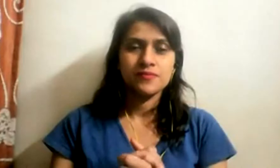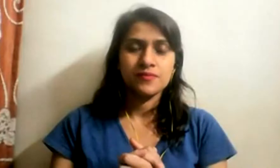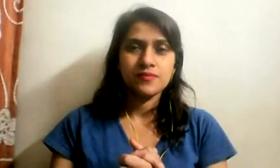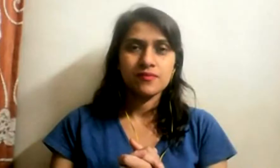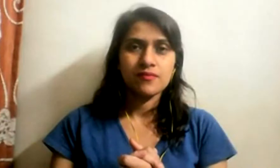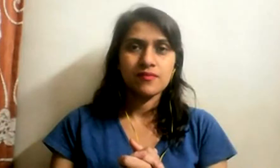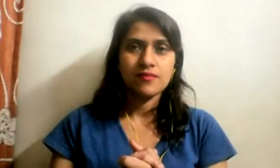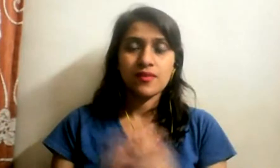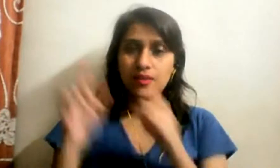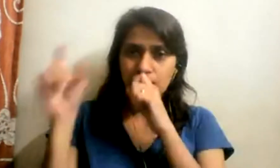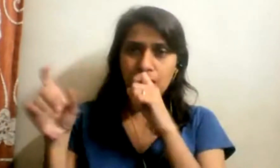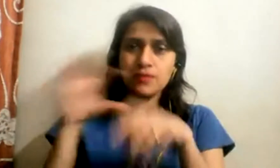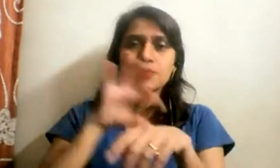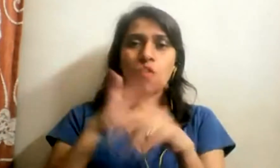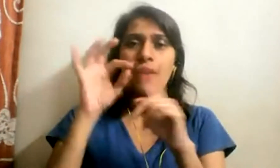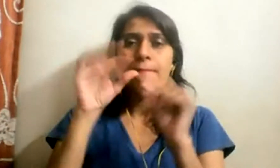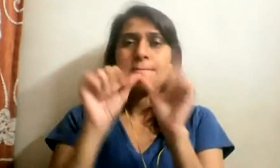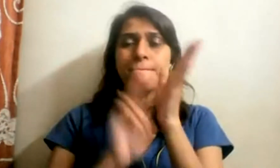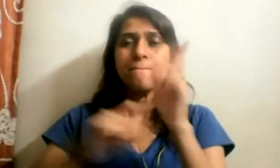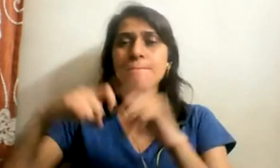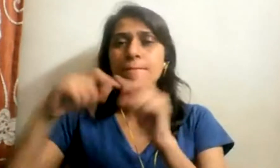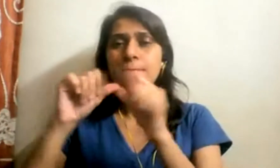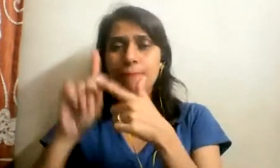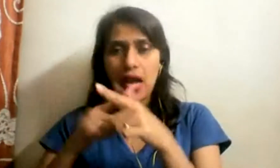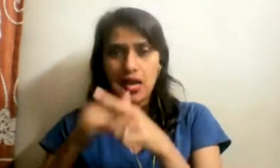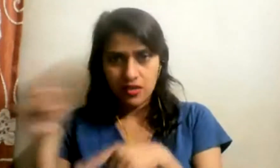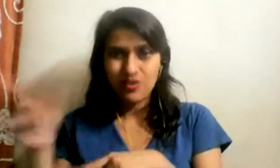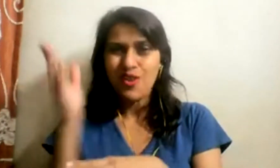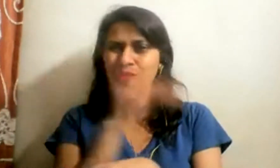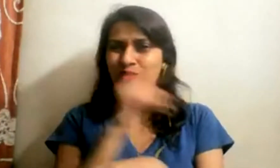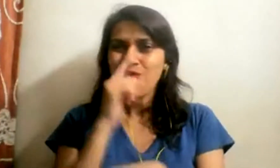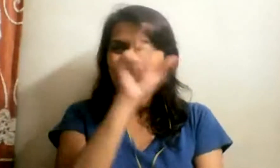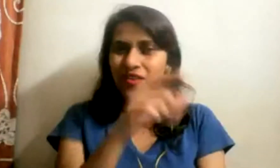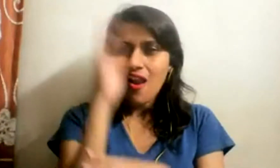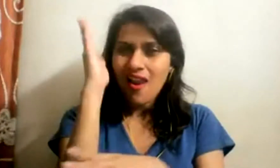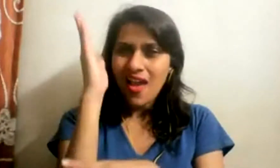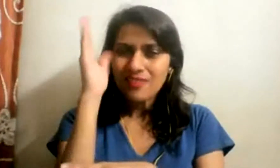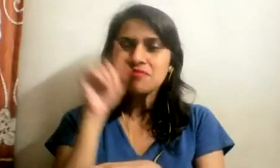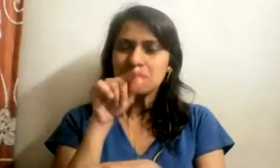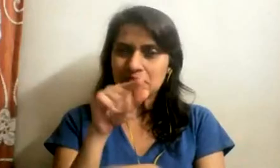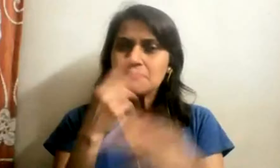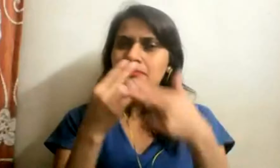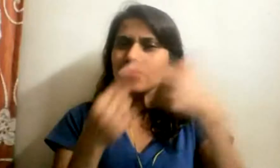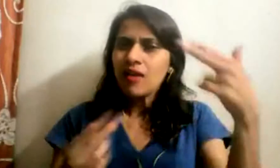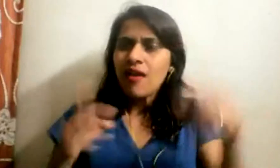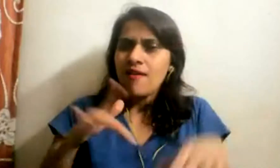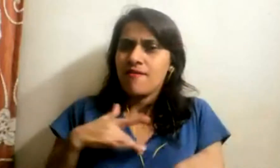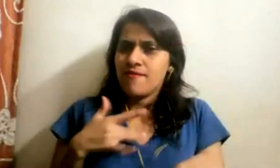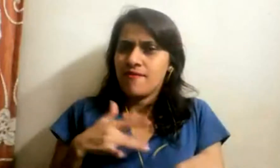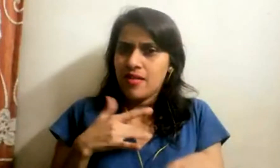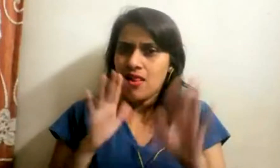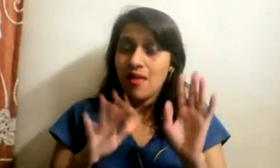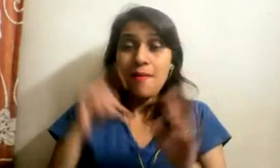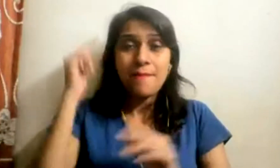ma'am, this is Dr. Pankaj over here. Okay. During your lecture, what I have realized that in terms of